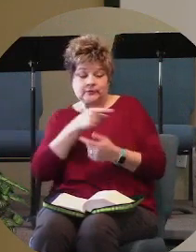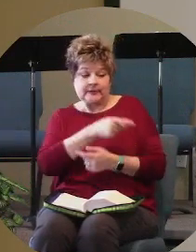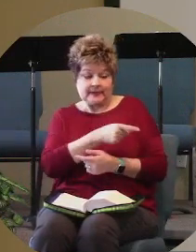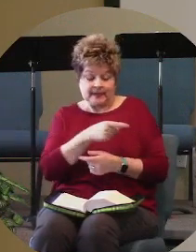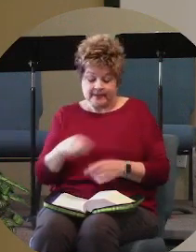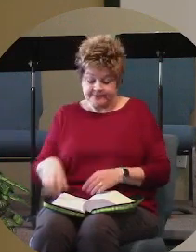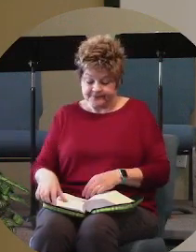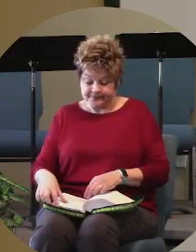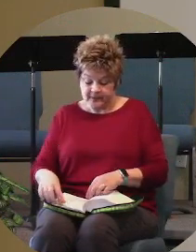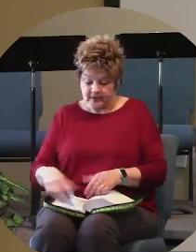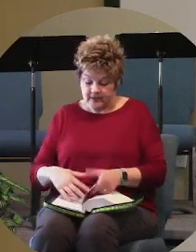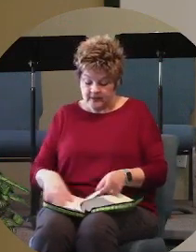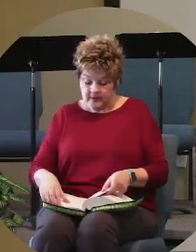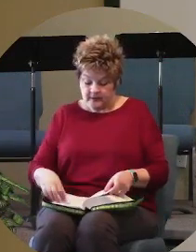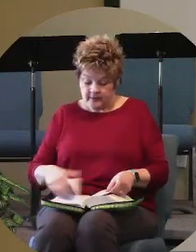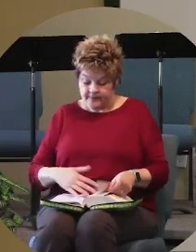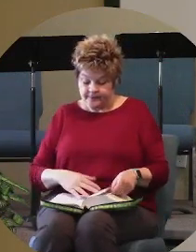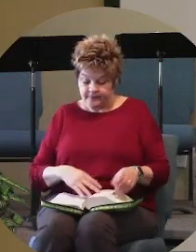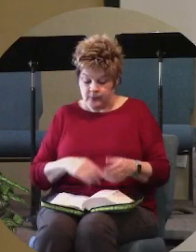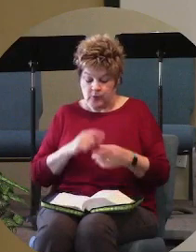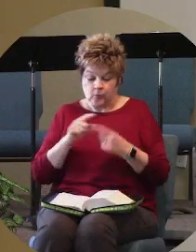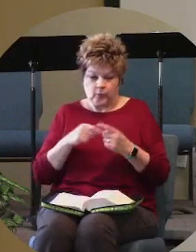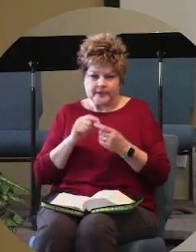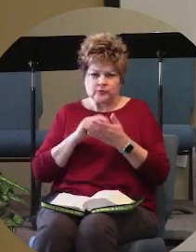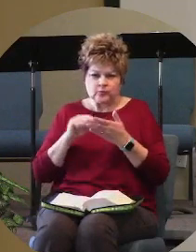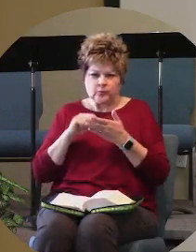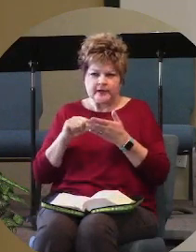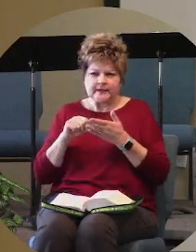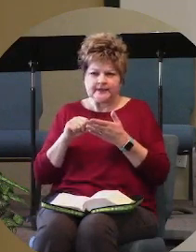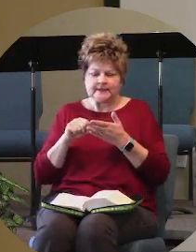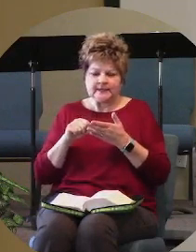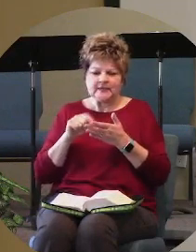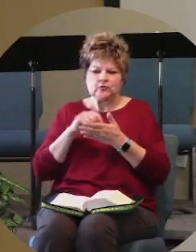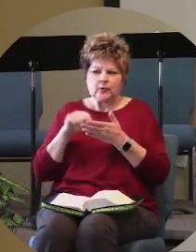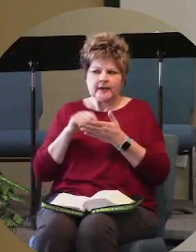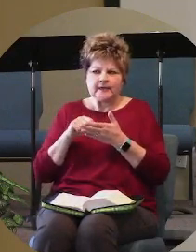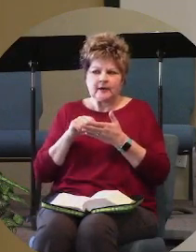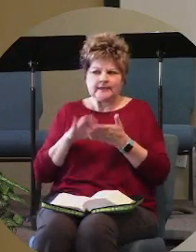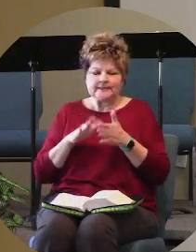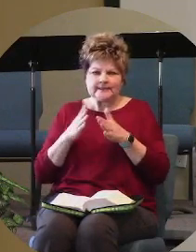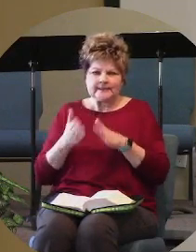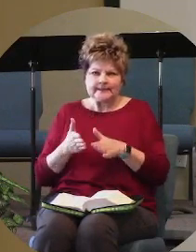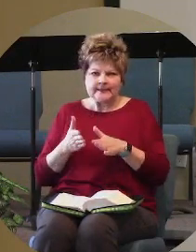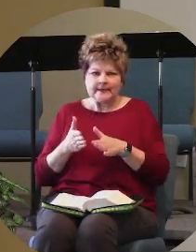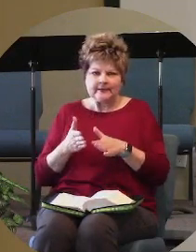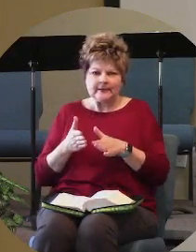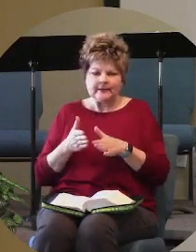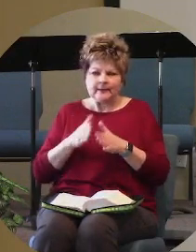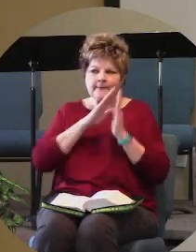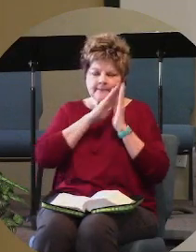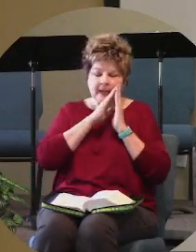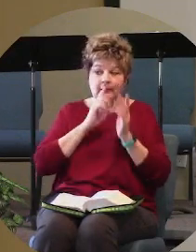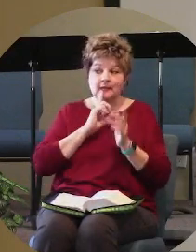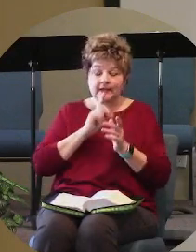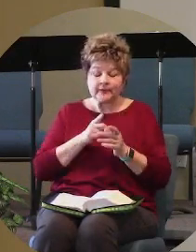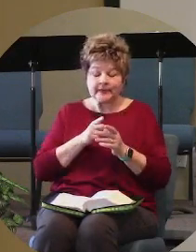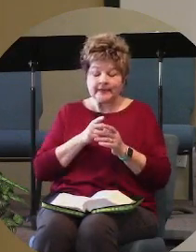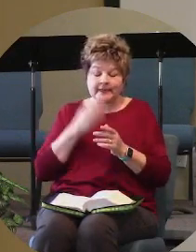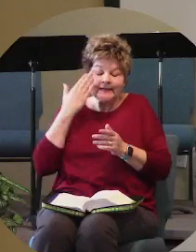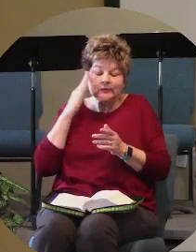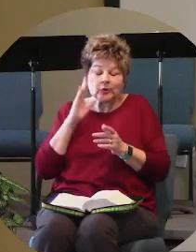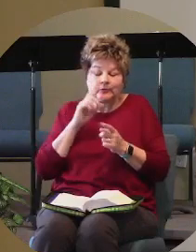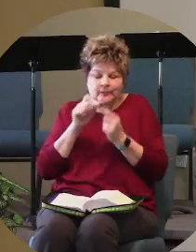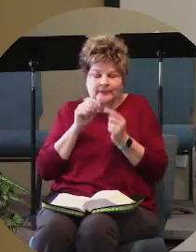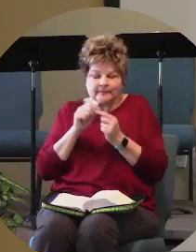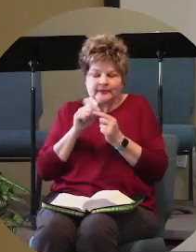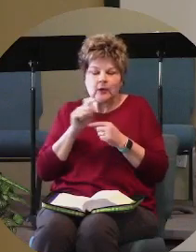when Paul's writing this letter, he's writing it literally on his deathbed, even though he doesn't know exactly when he's going to die. Nero has basically